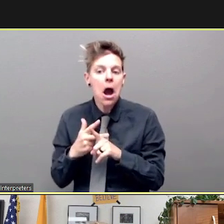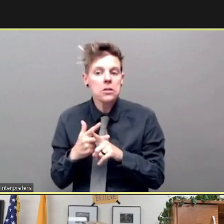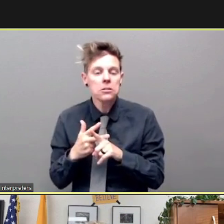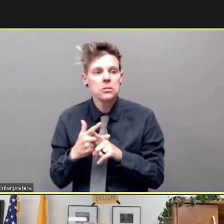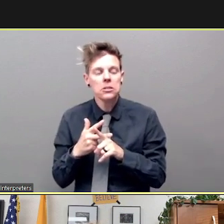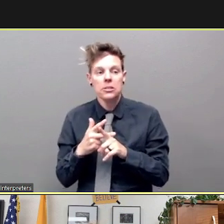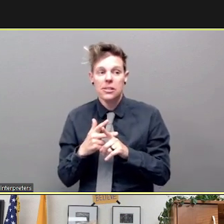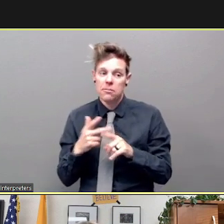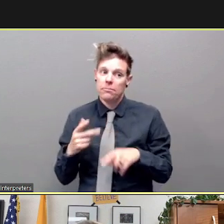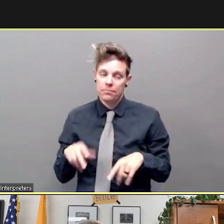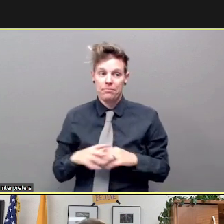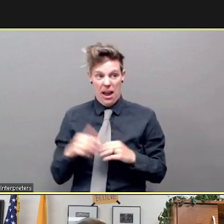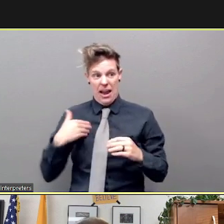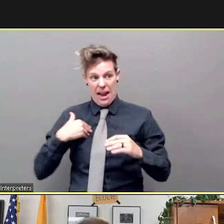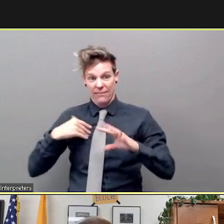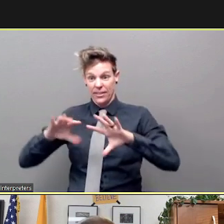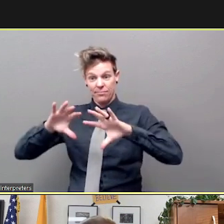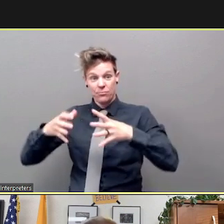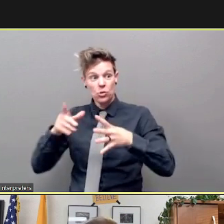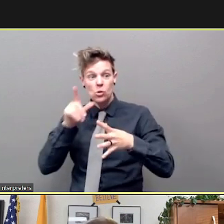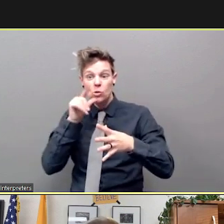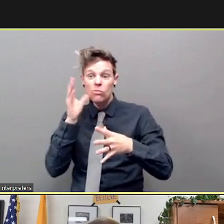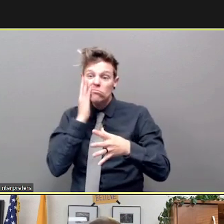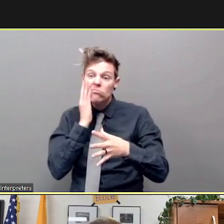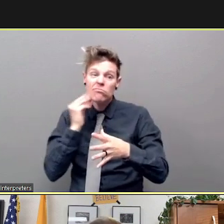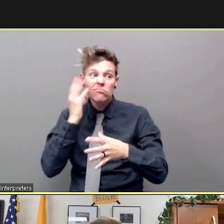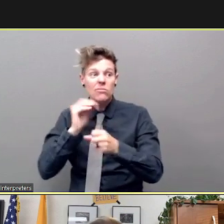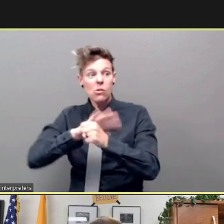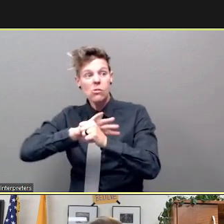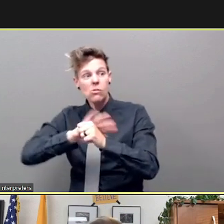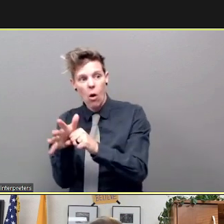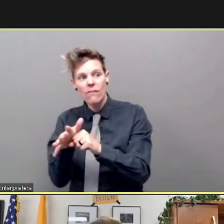group of people with long COVID. And